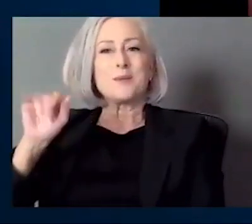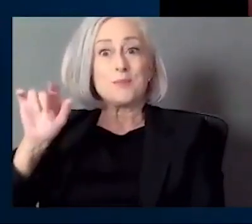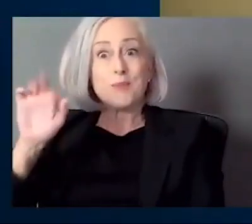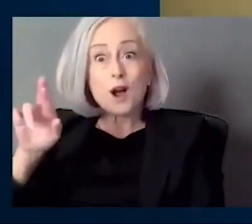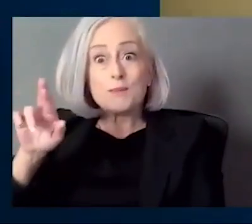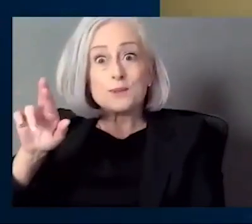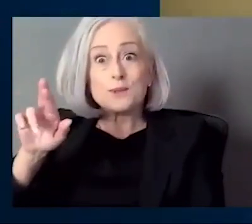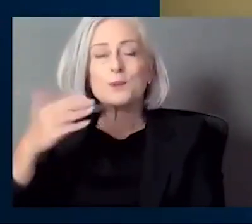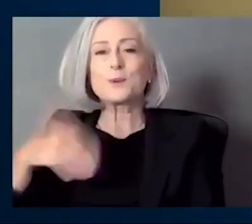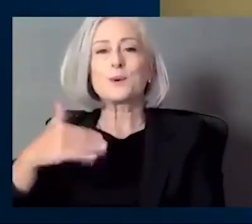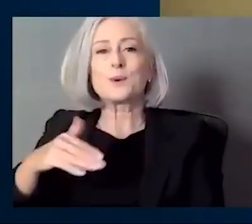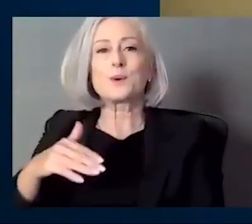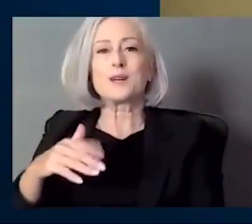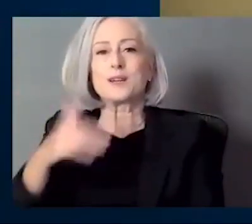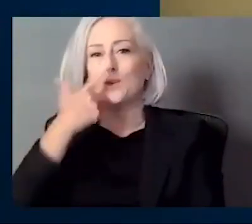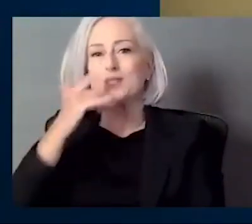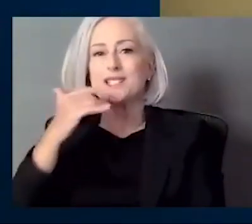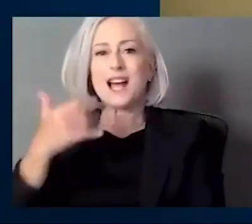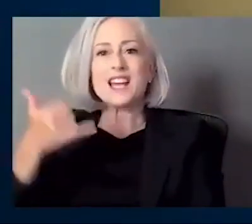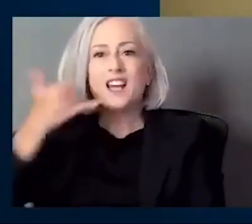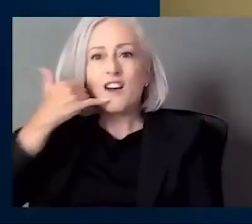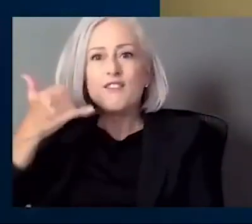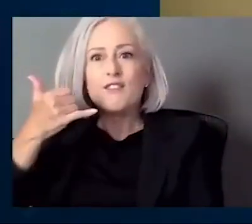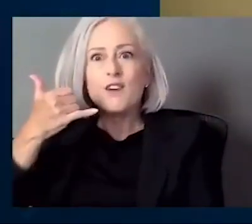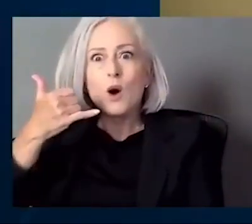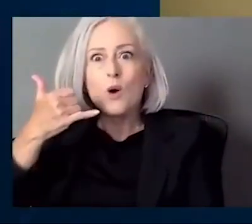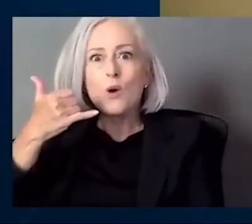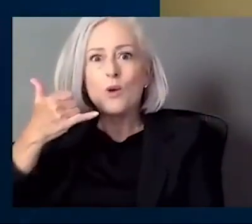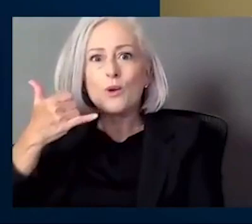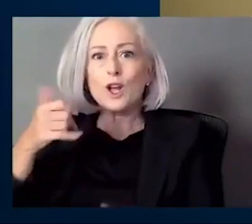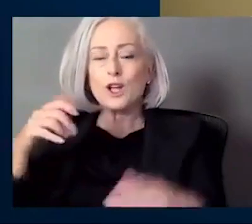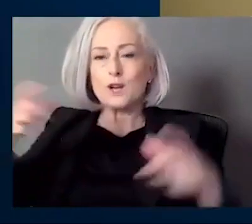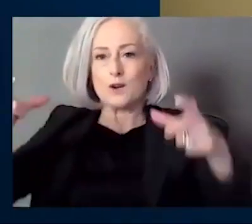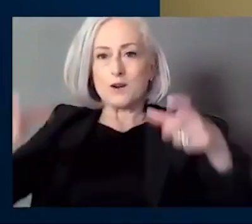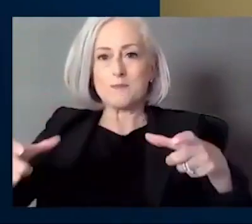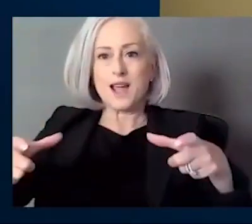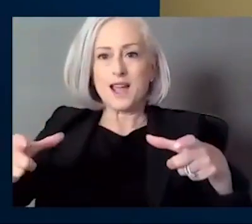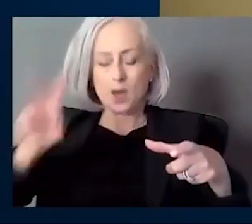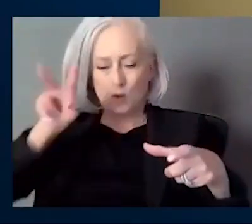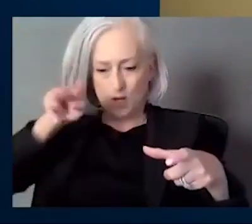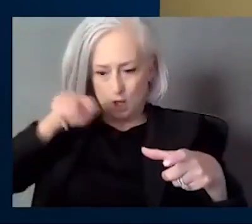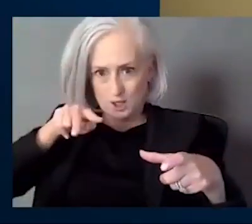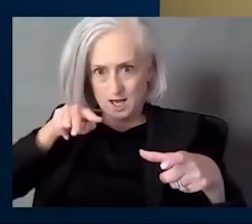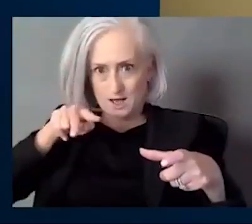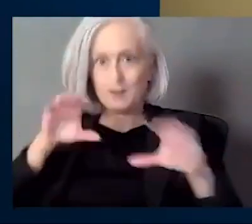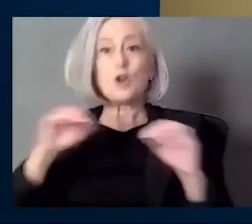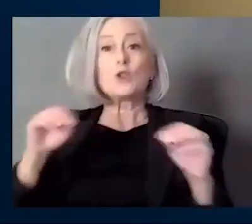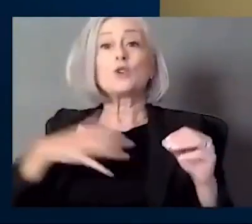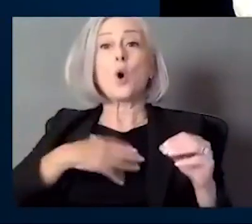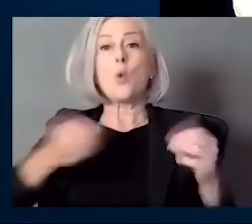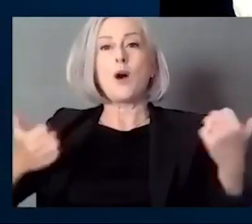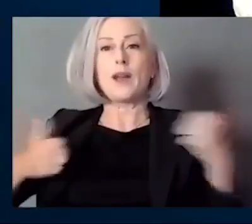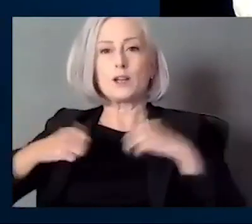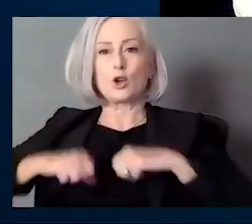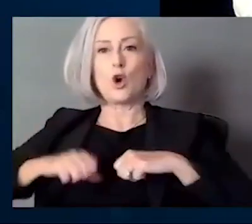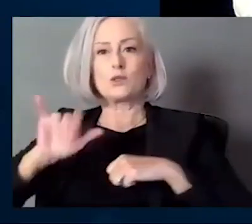phone, and we were all huddled There around you the are. telephone, looking down at it, and we didn't even have white coats on back then. Yeah. And we